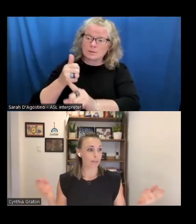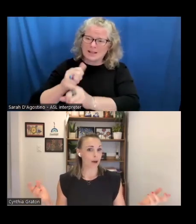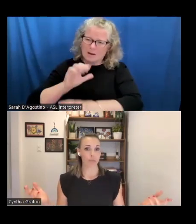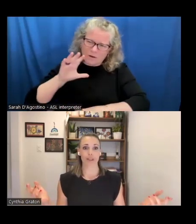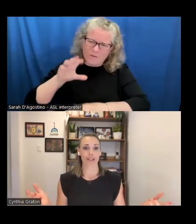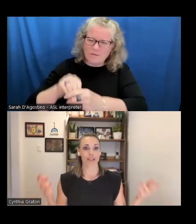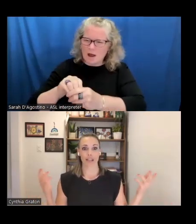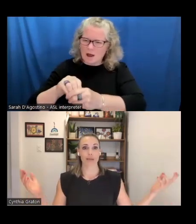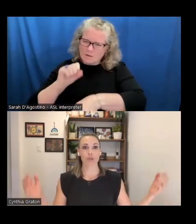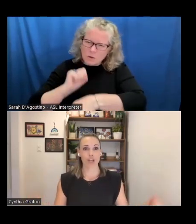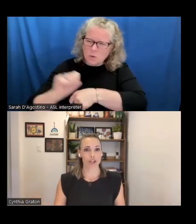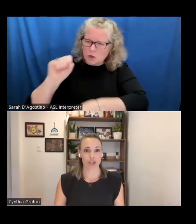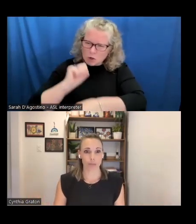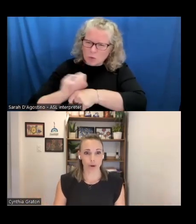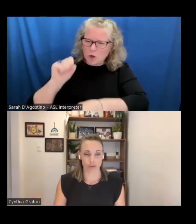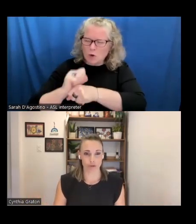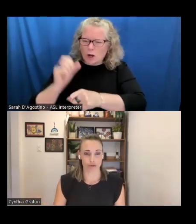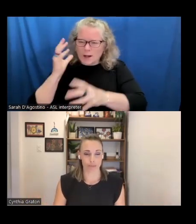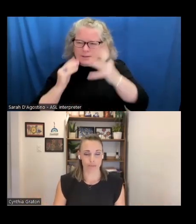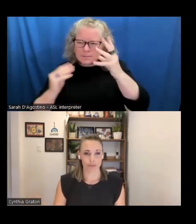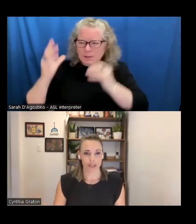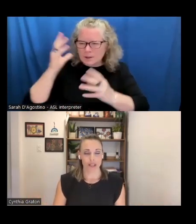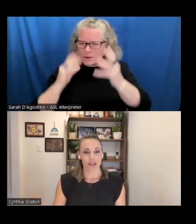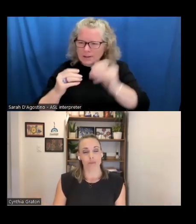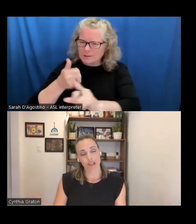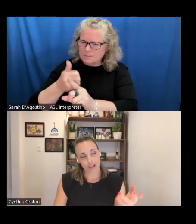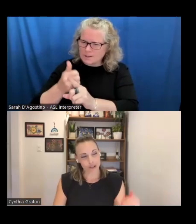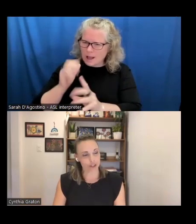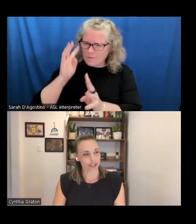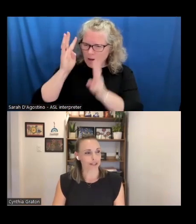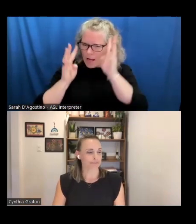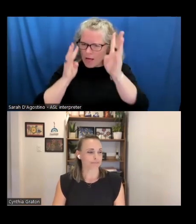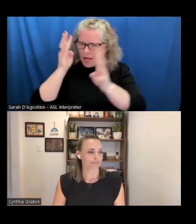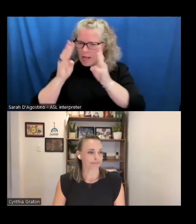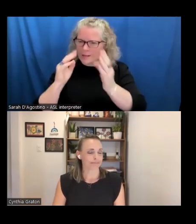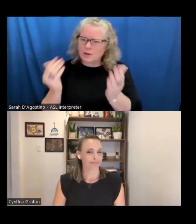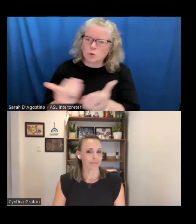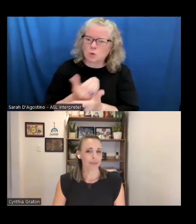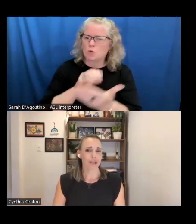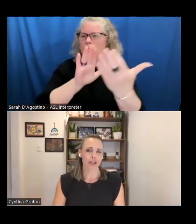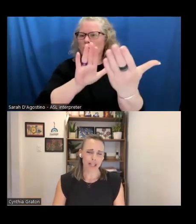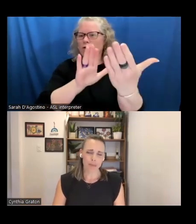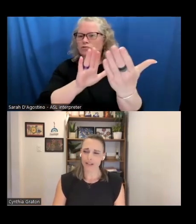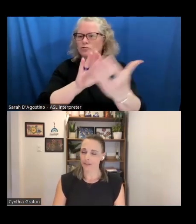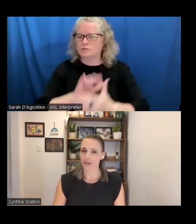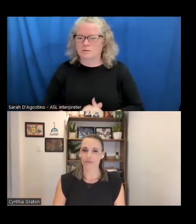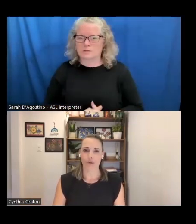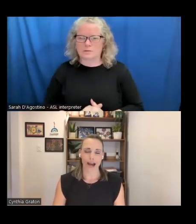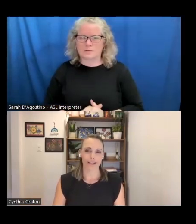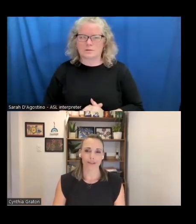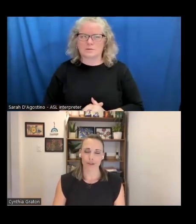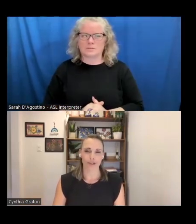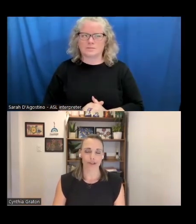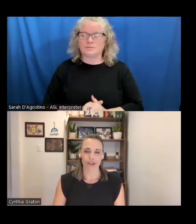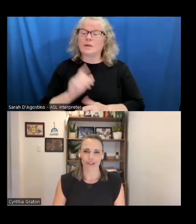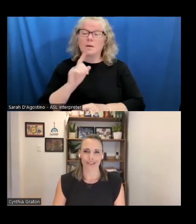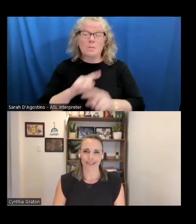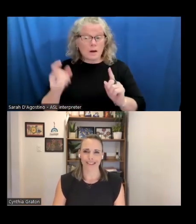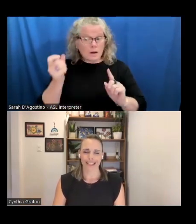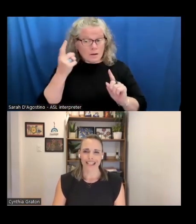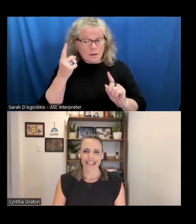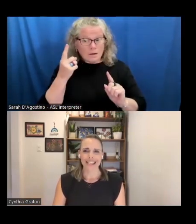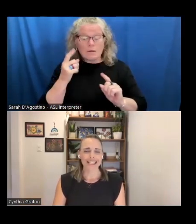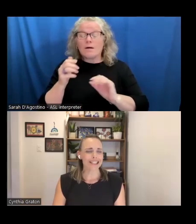he came up with this game-changing approach. But here's the thing. Collaborative and proactive